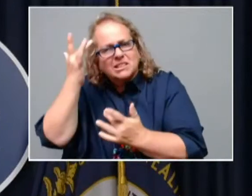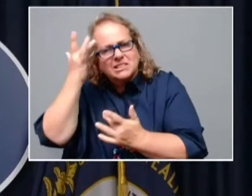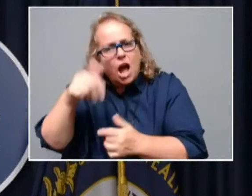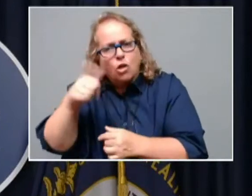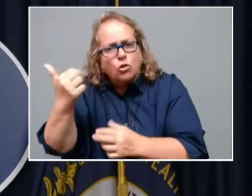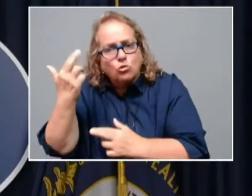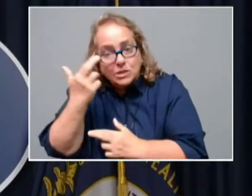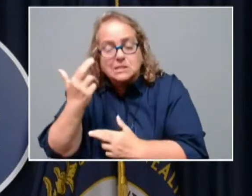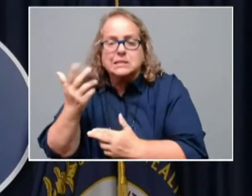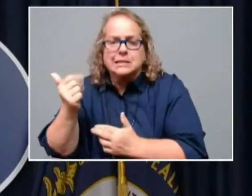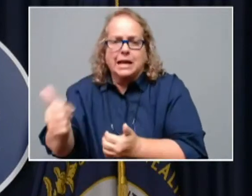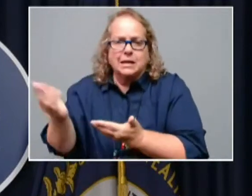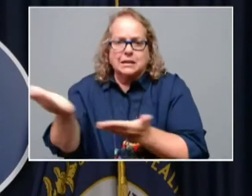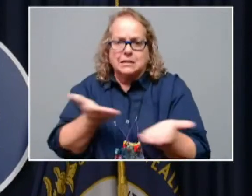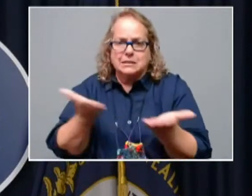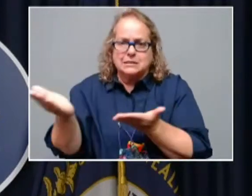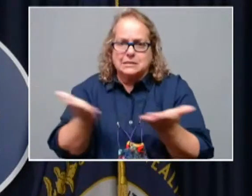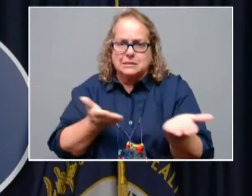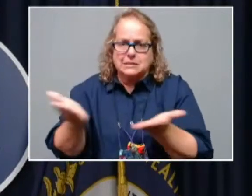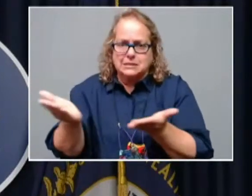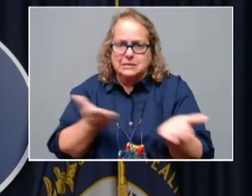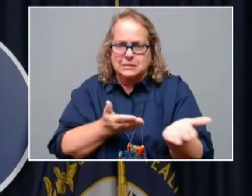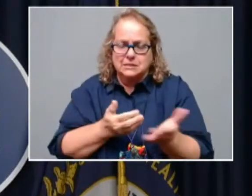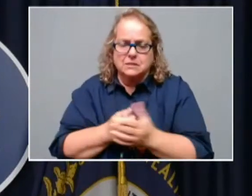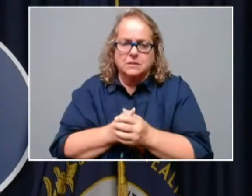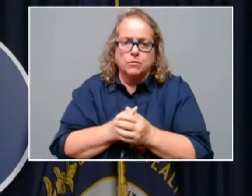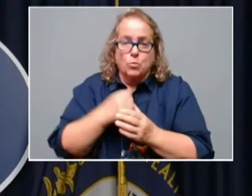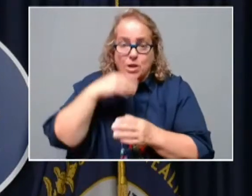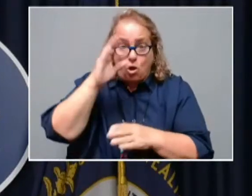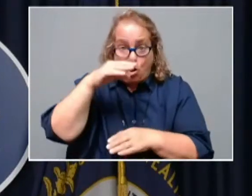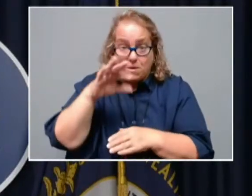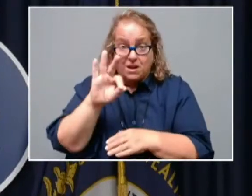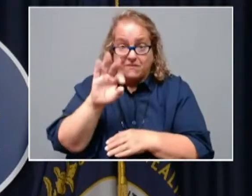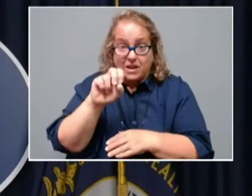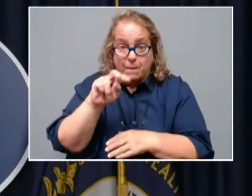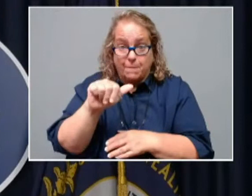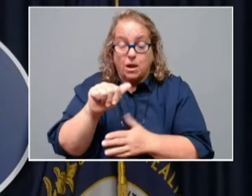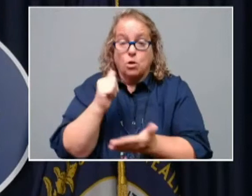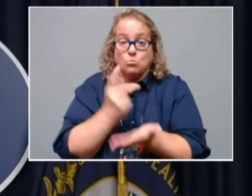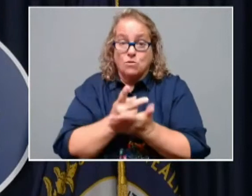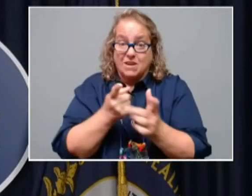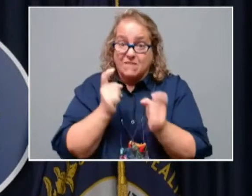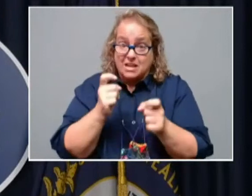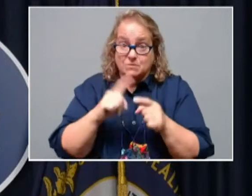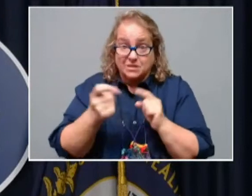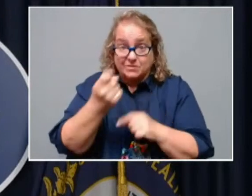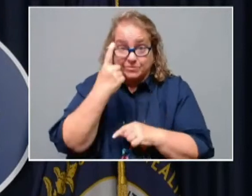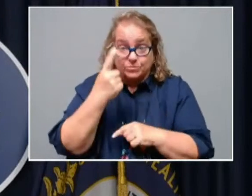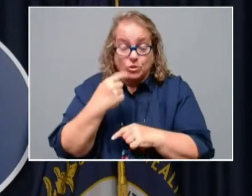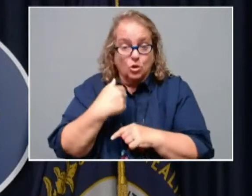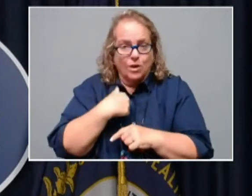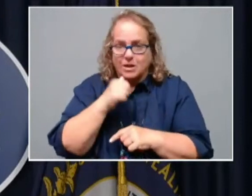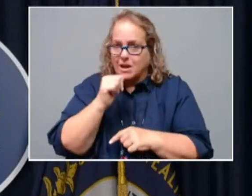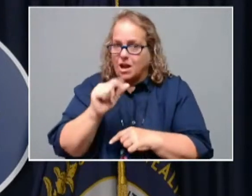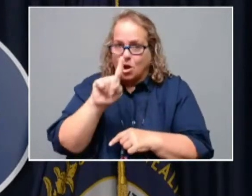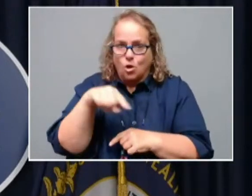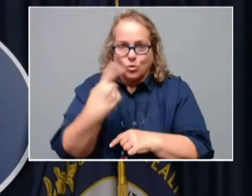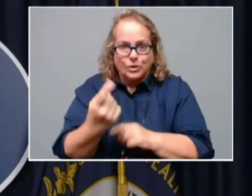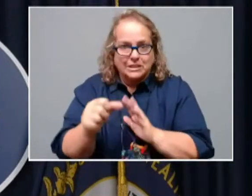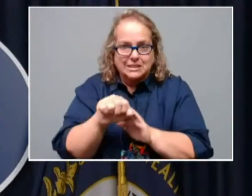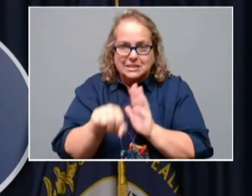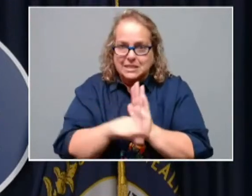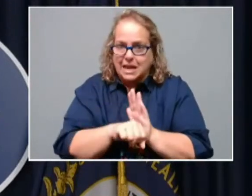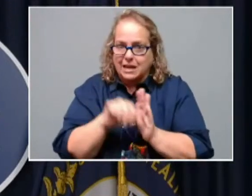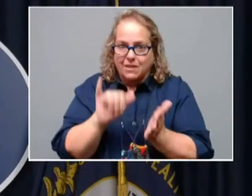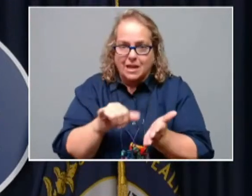quickly, but I do want to say we're not the only state going through this, and there are some states that right now are hit even harder